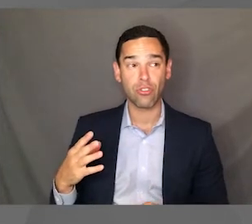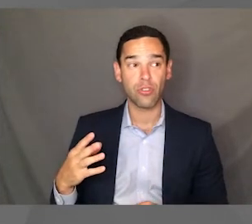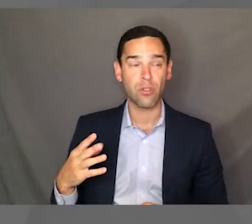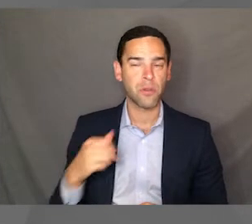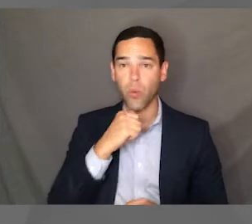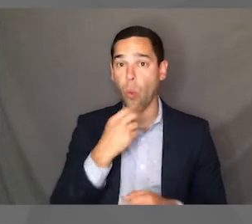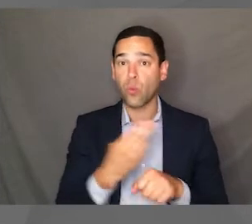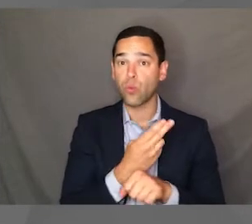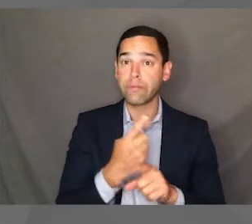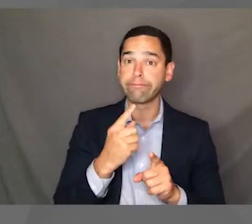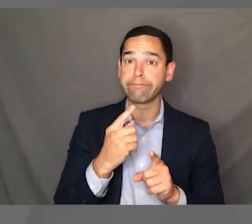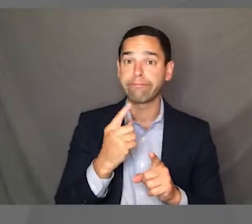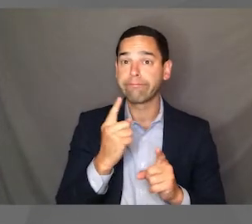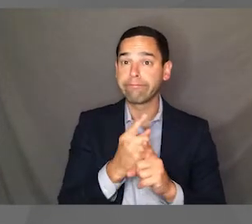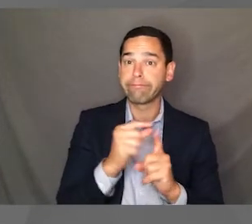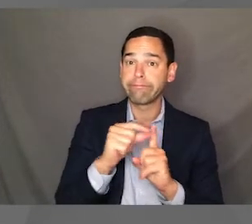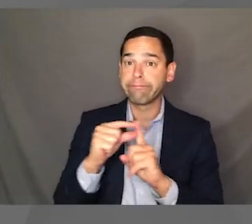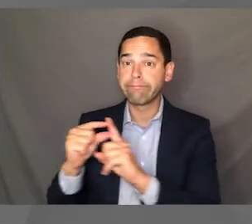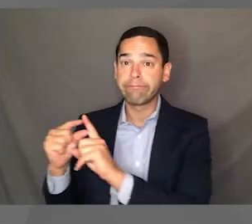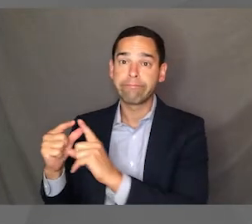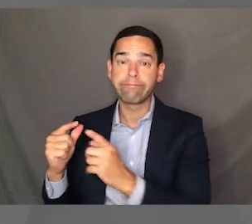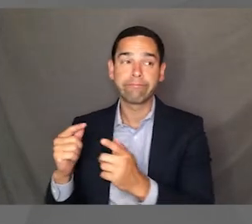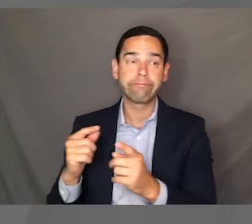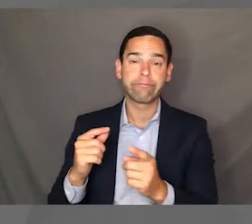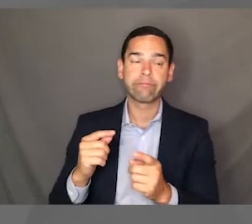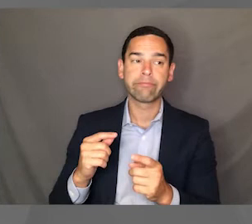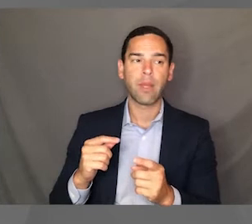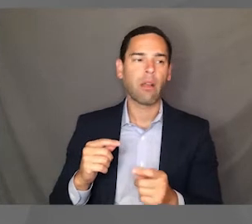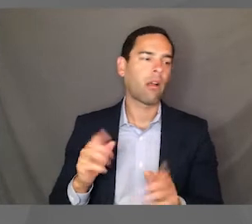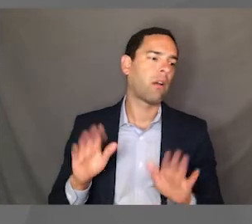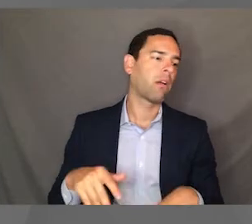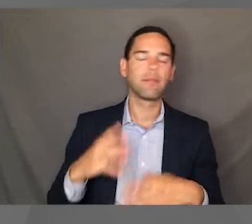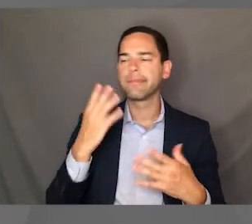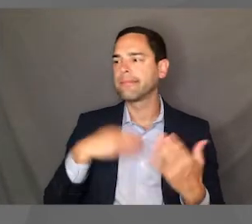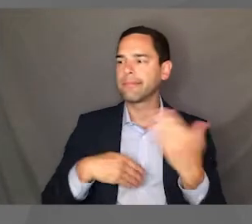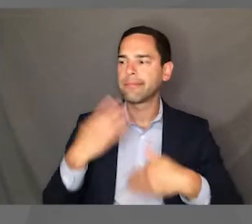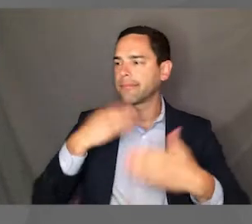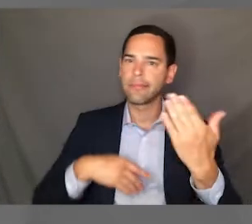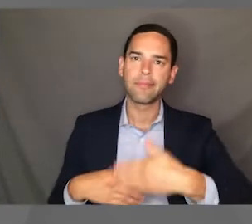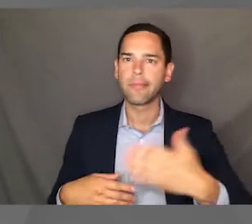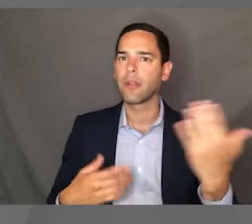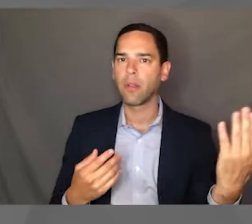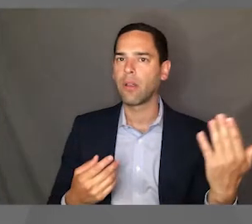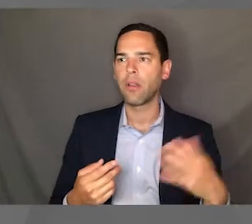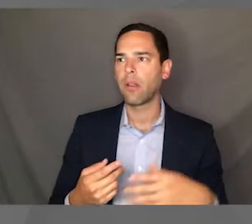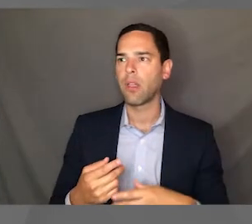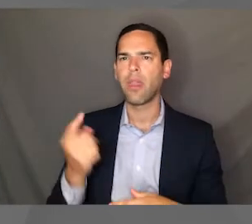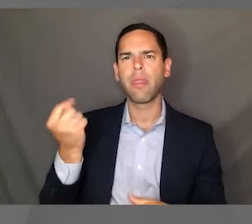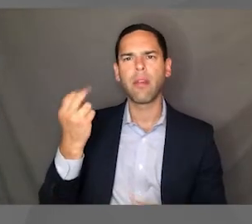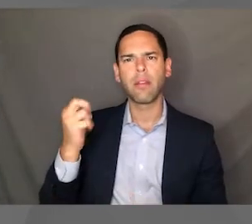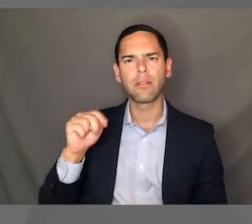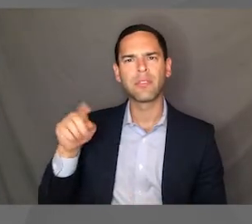the proper language to simply invite the citizens